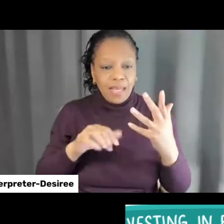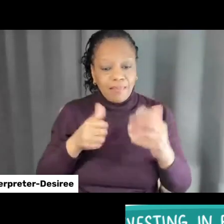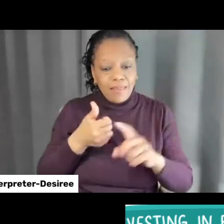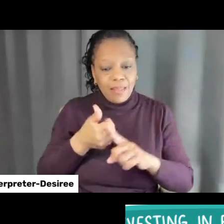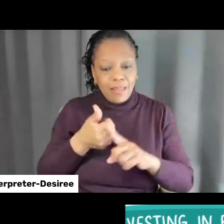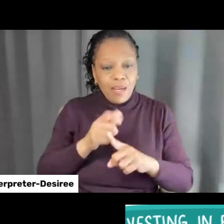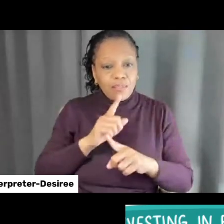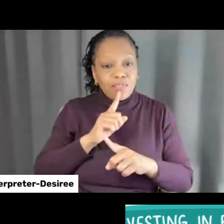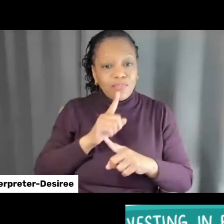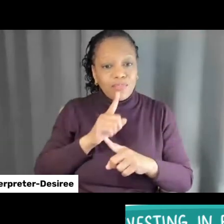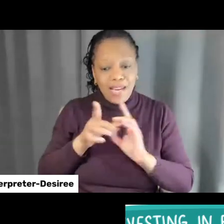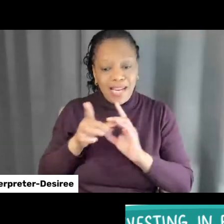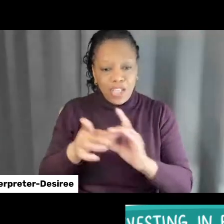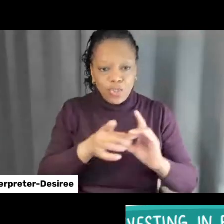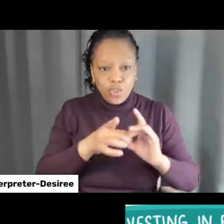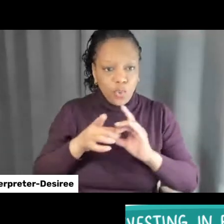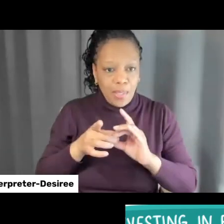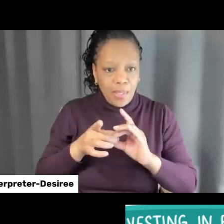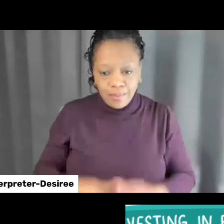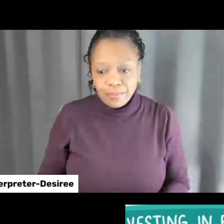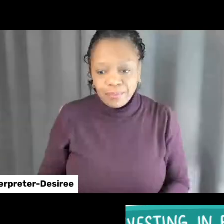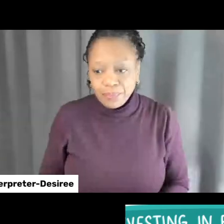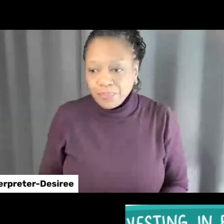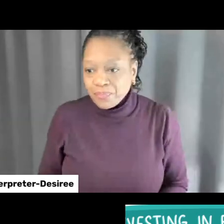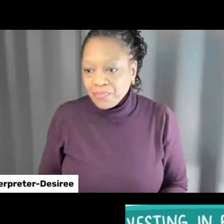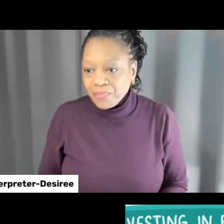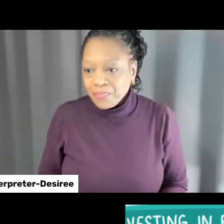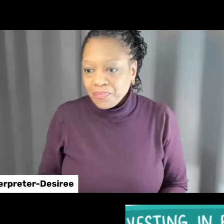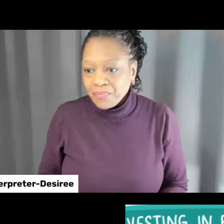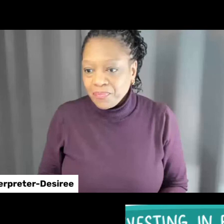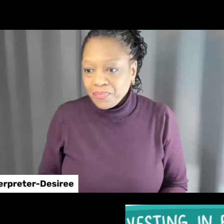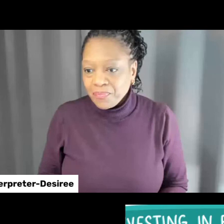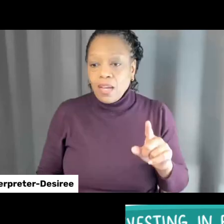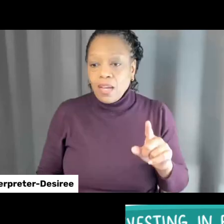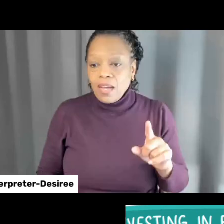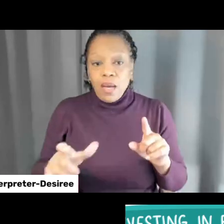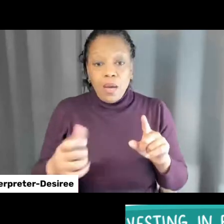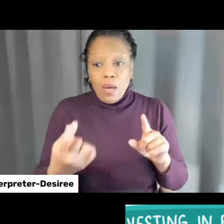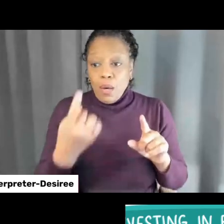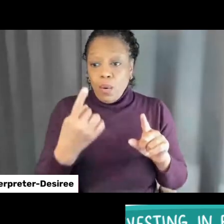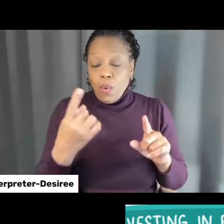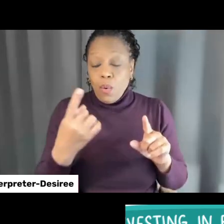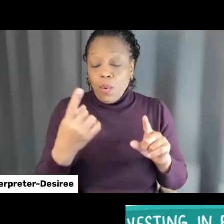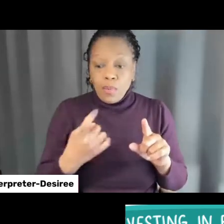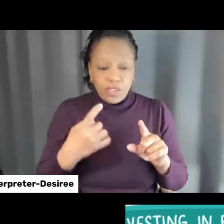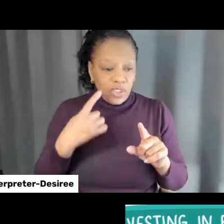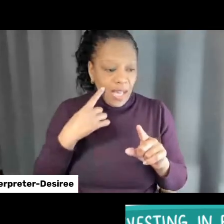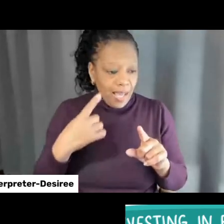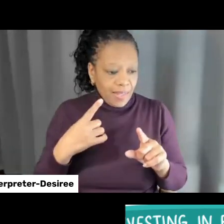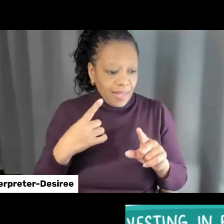Thank you, Mara. So we have one question, and I think it aligns a little bit with what you were talking about of,